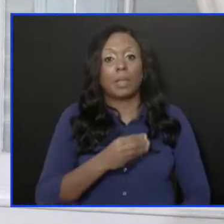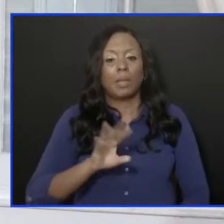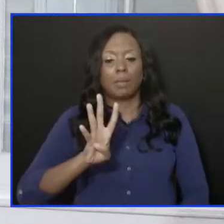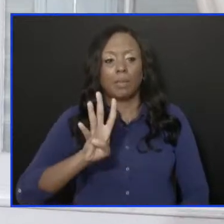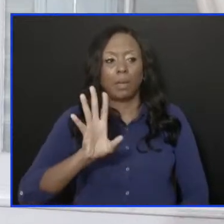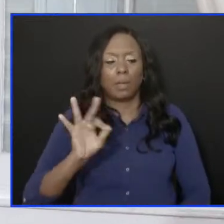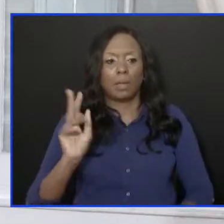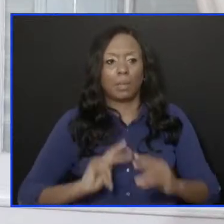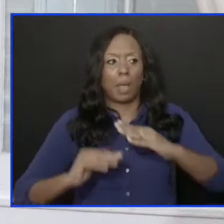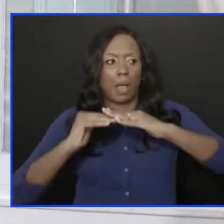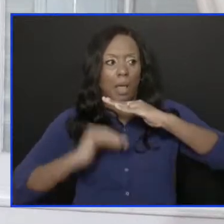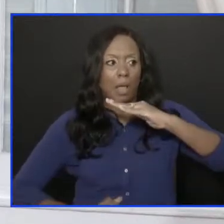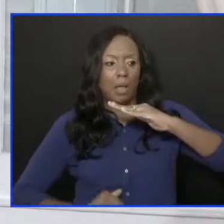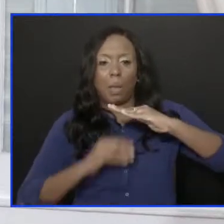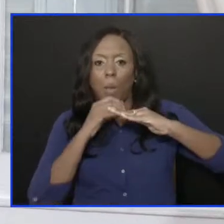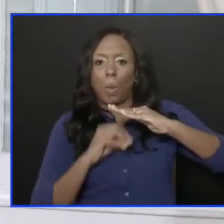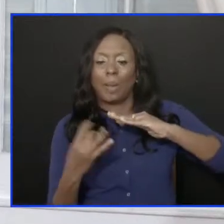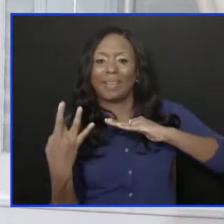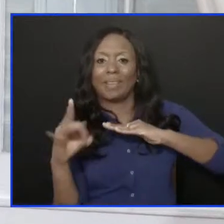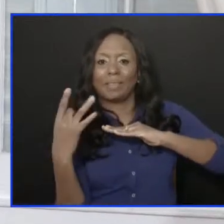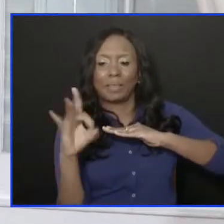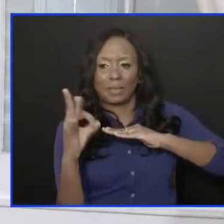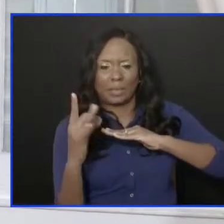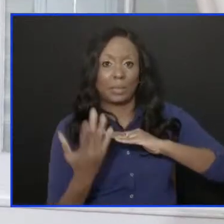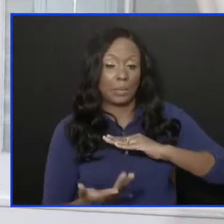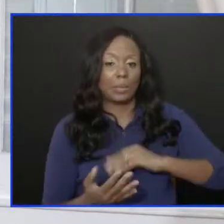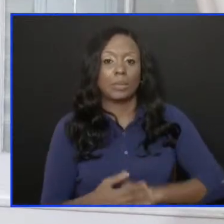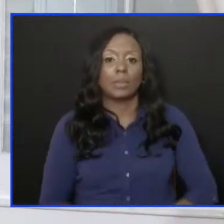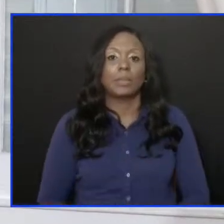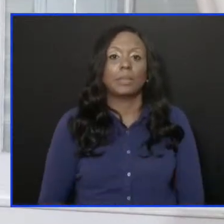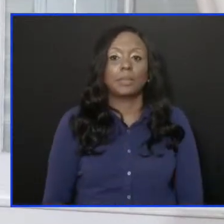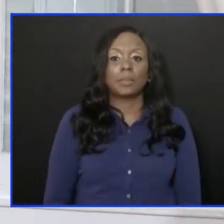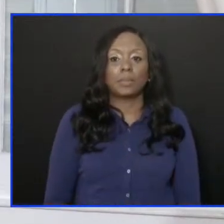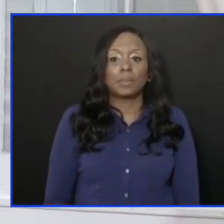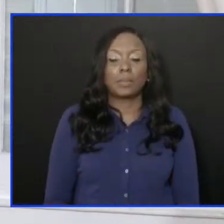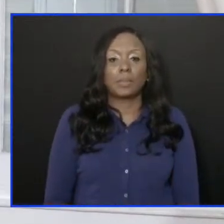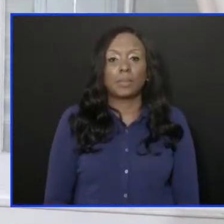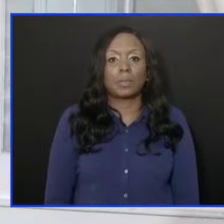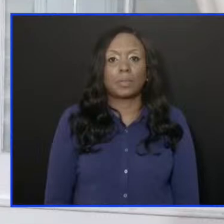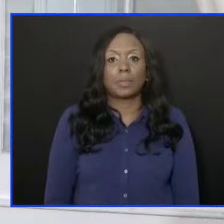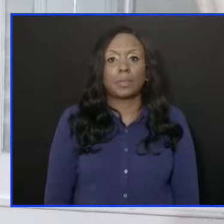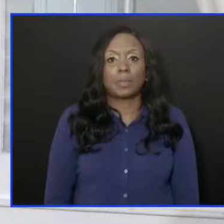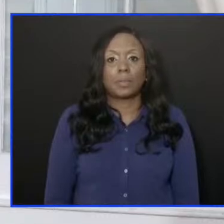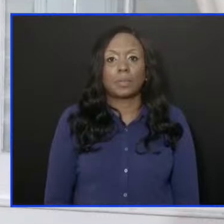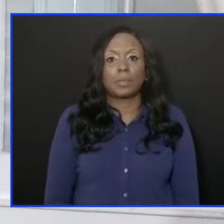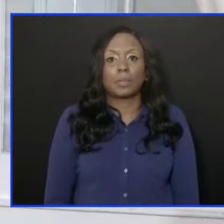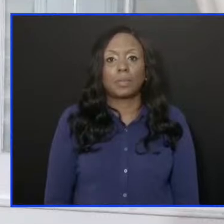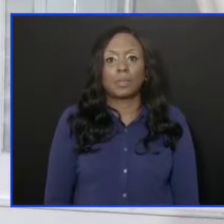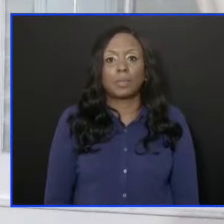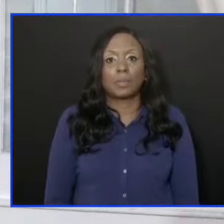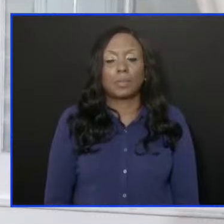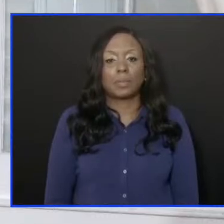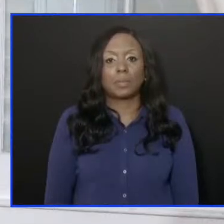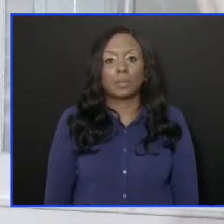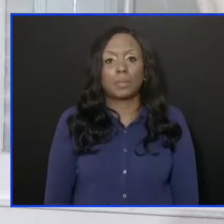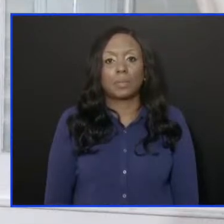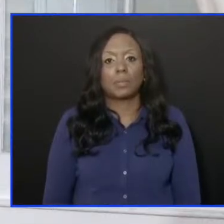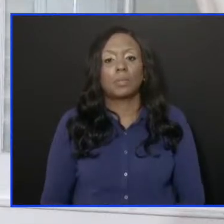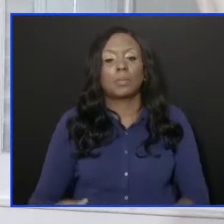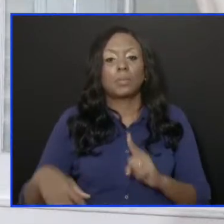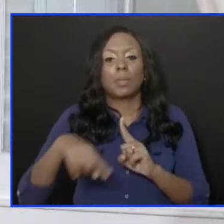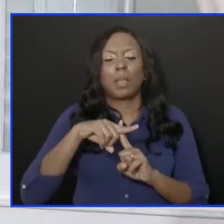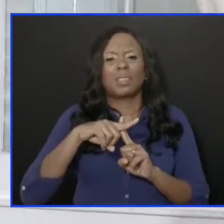the age of 18. So as you can see, the number of positive cases continue